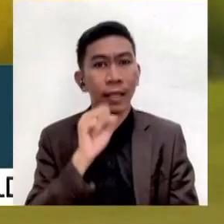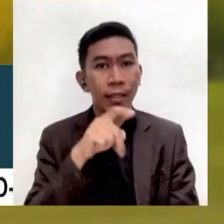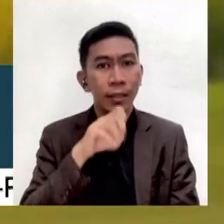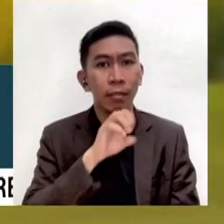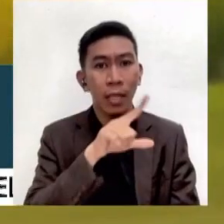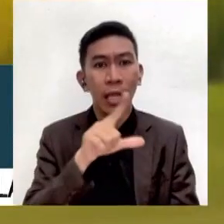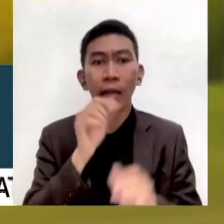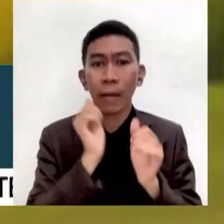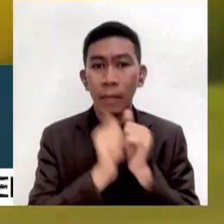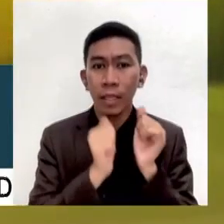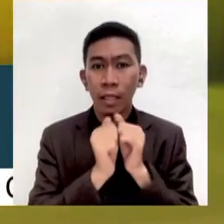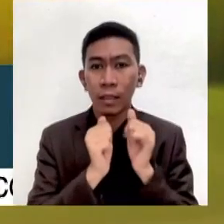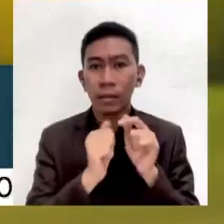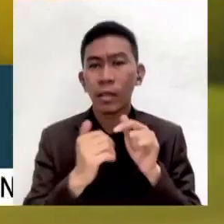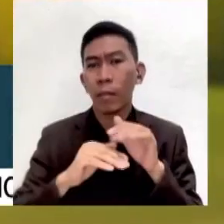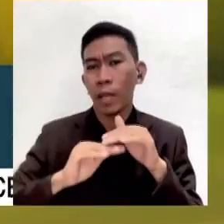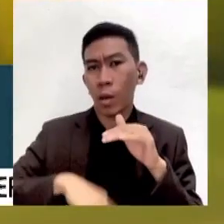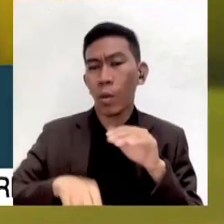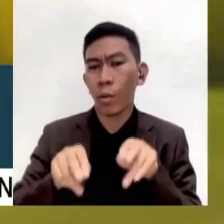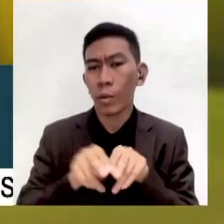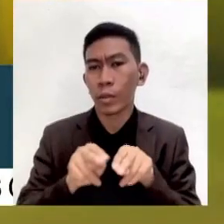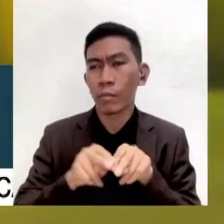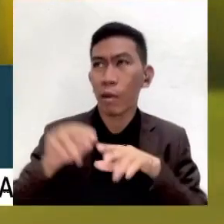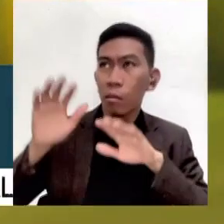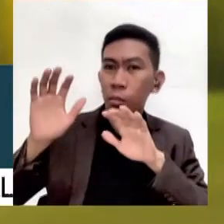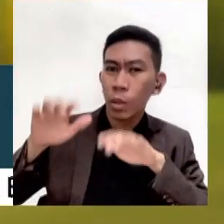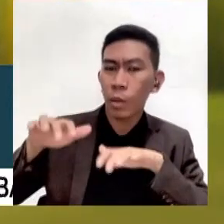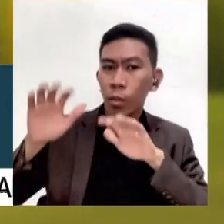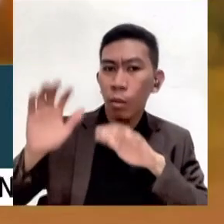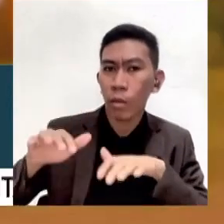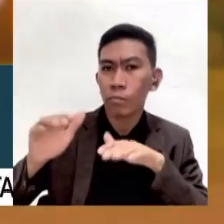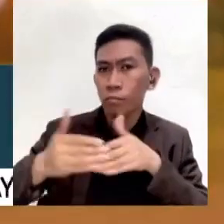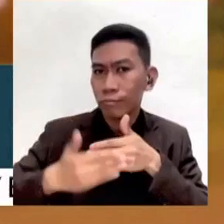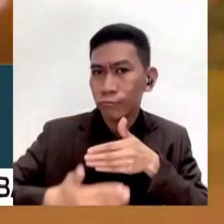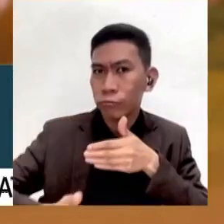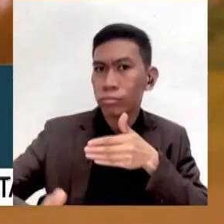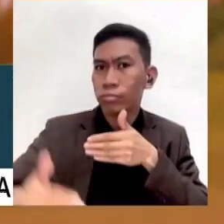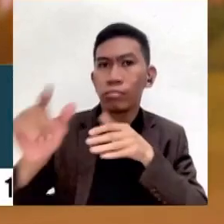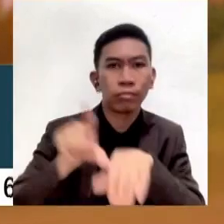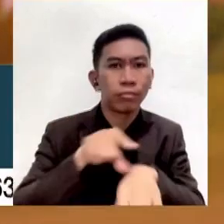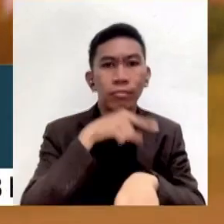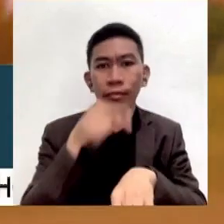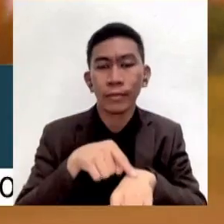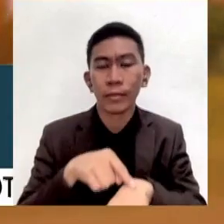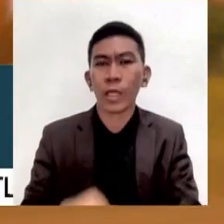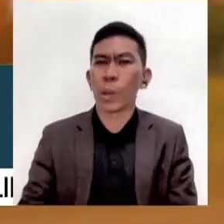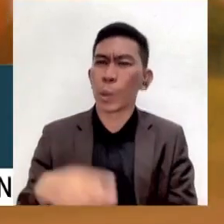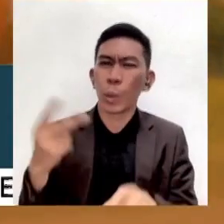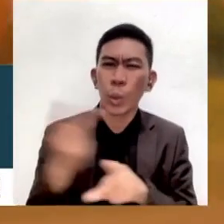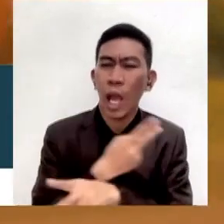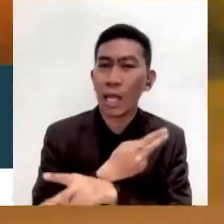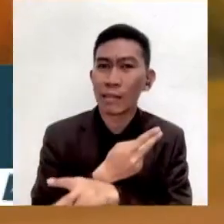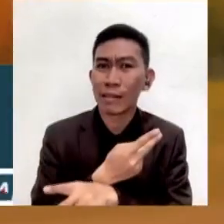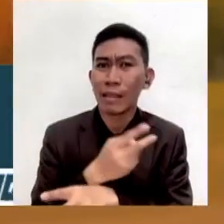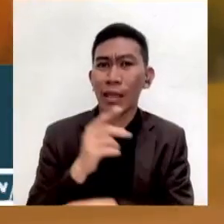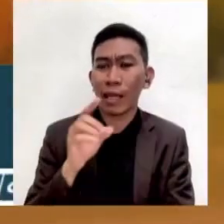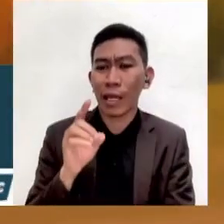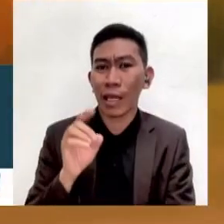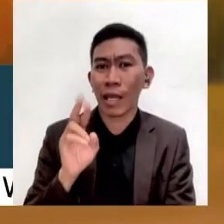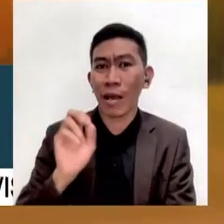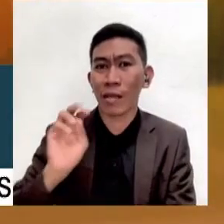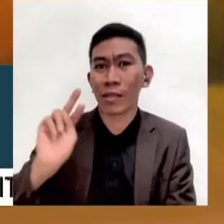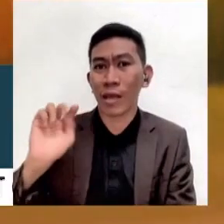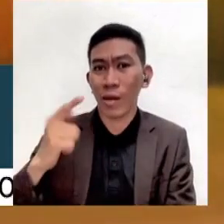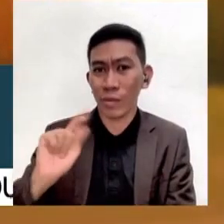below or way below normal rainfall conditions for a longer period. The worst condition is drought, characterized by